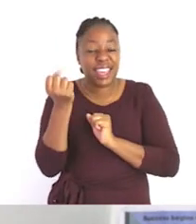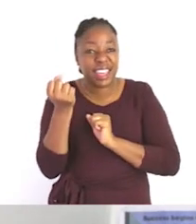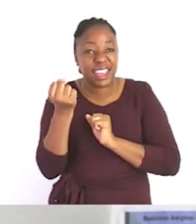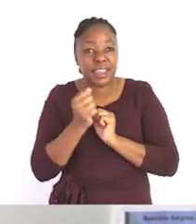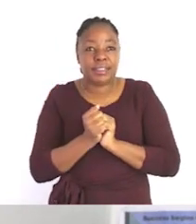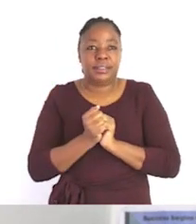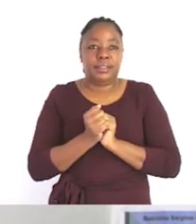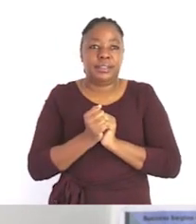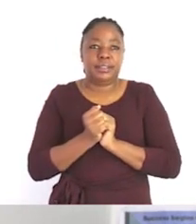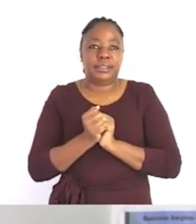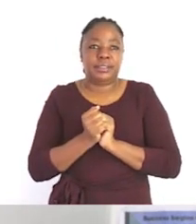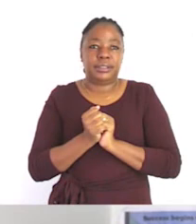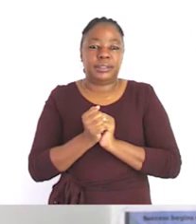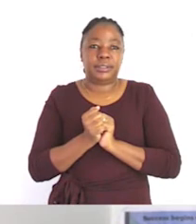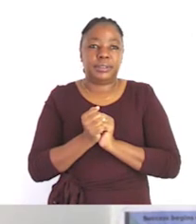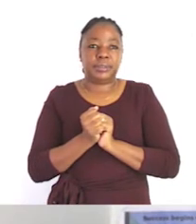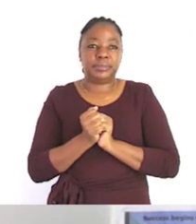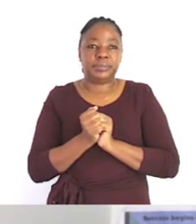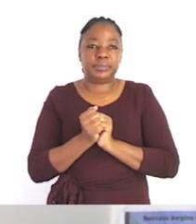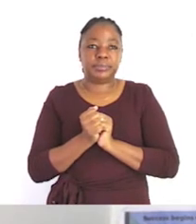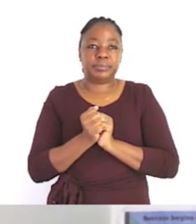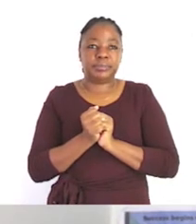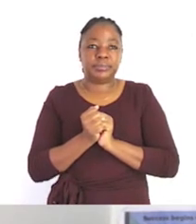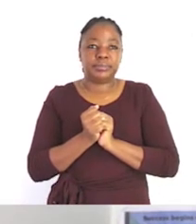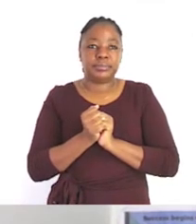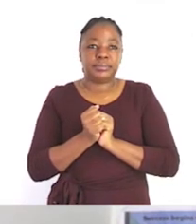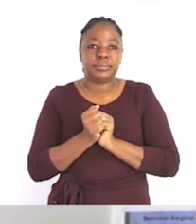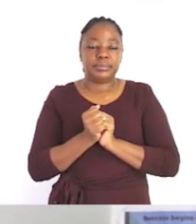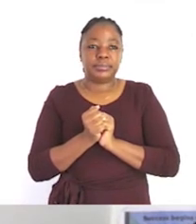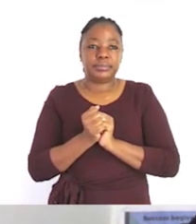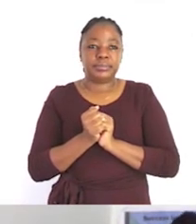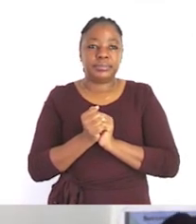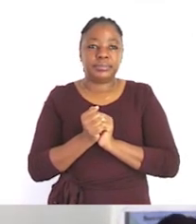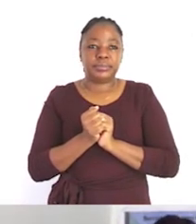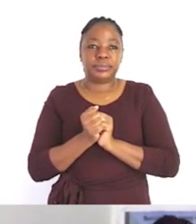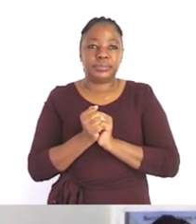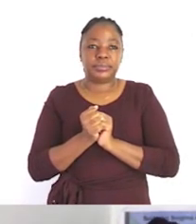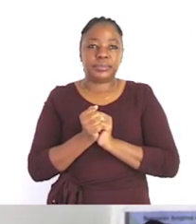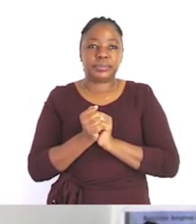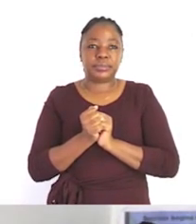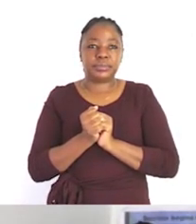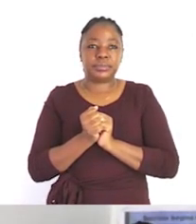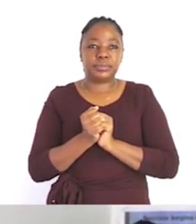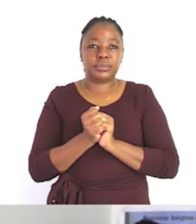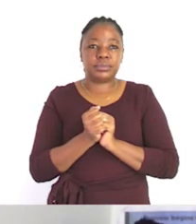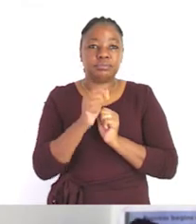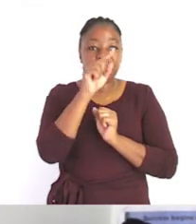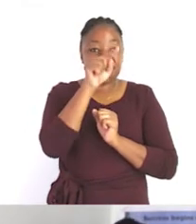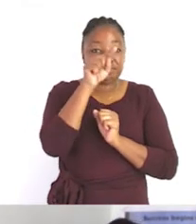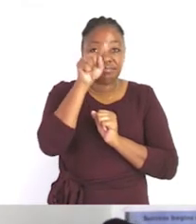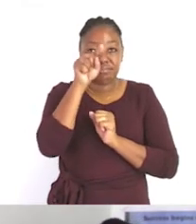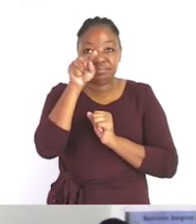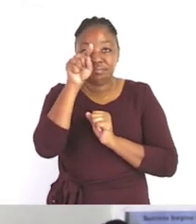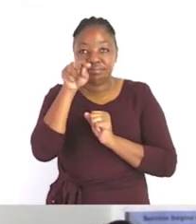is the pattern. Let me take a different colored chalk. We are going to count what is in between